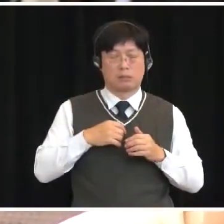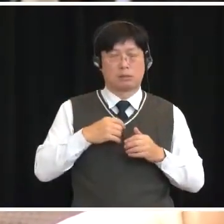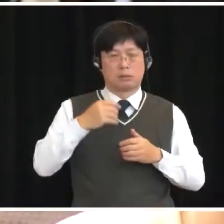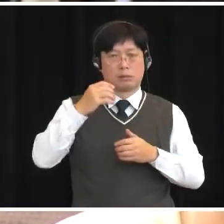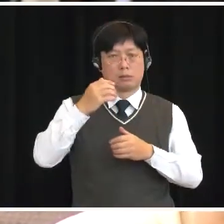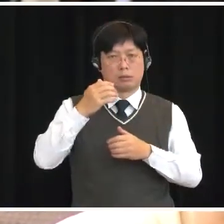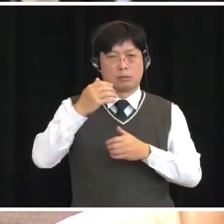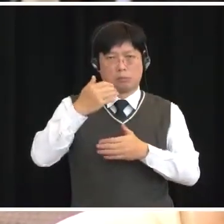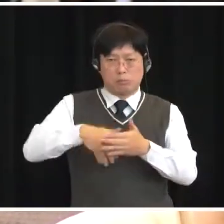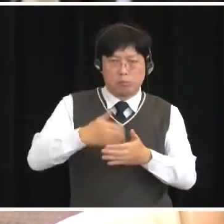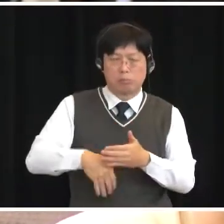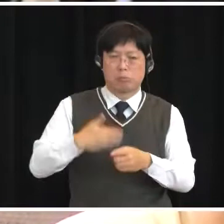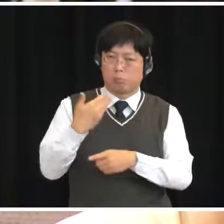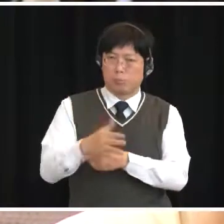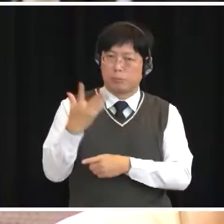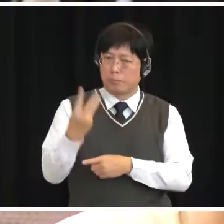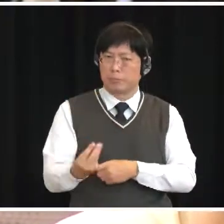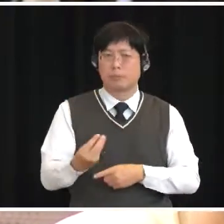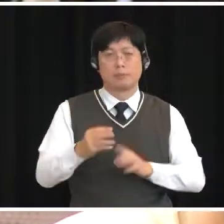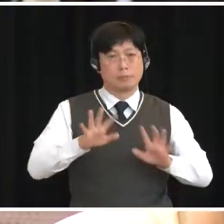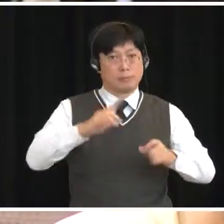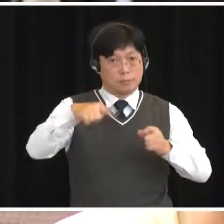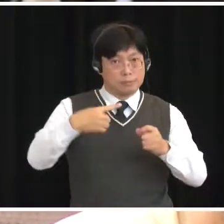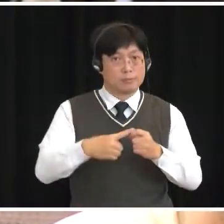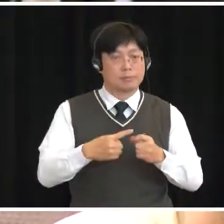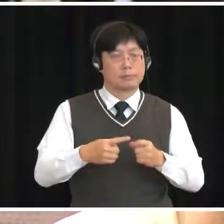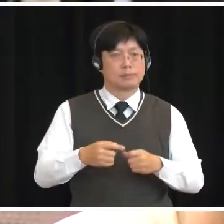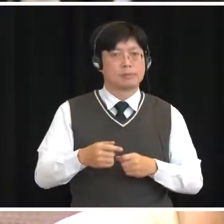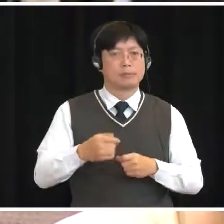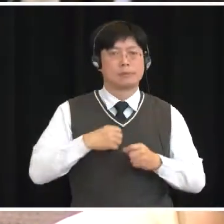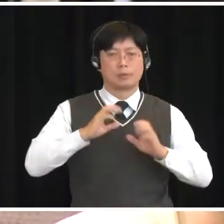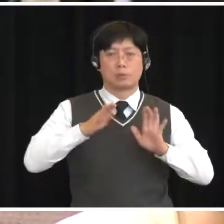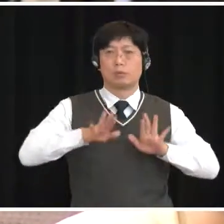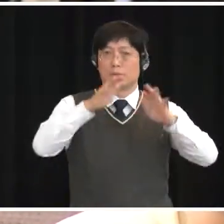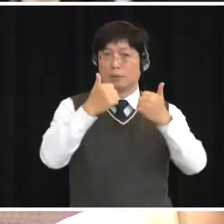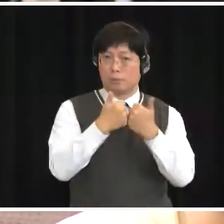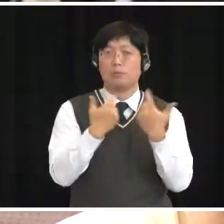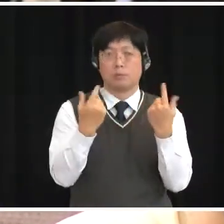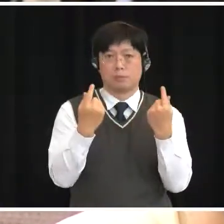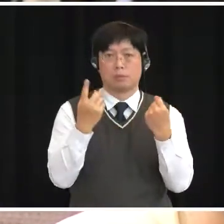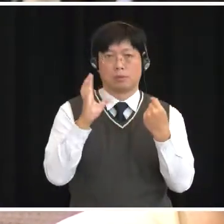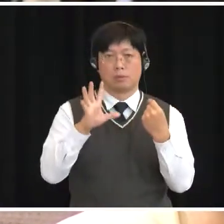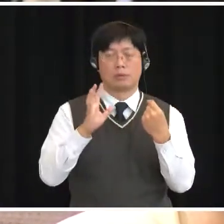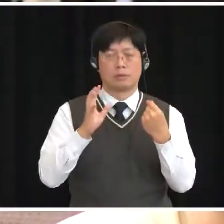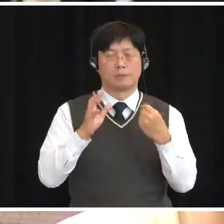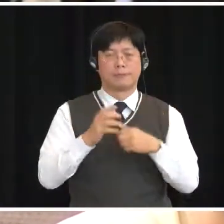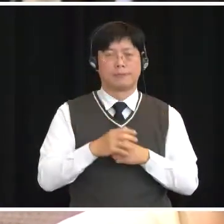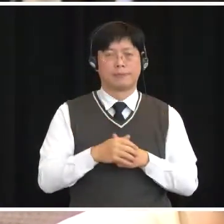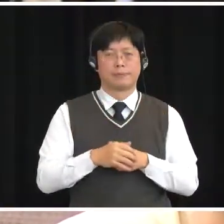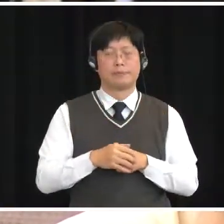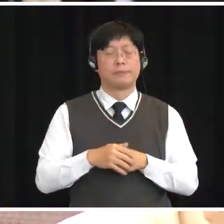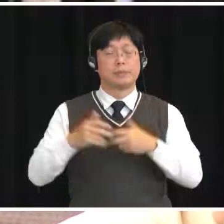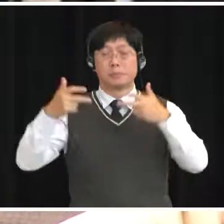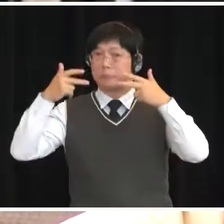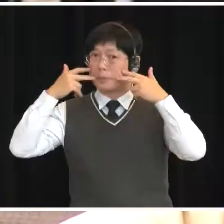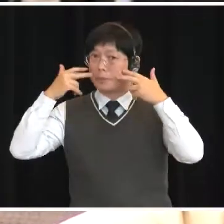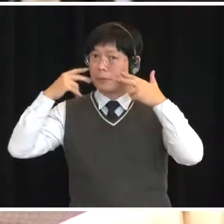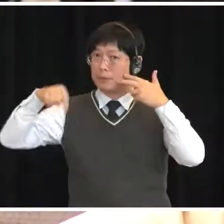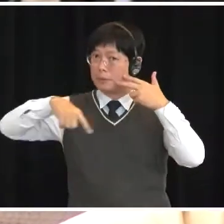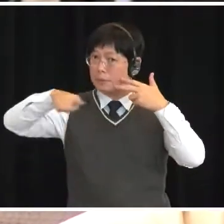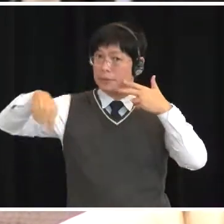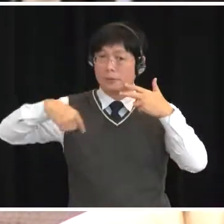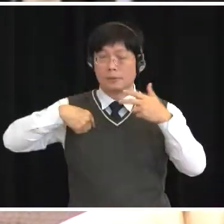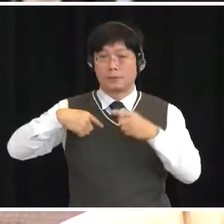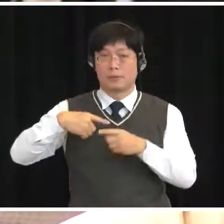well, there are more people like that compared to other areas. So we try to promote or raise awareness